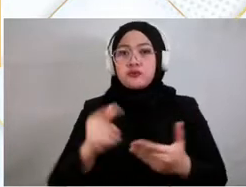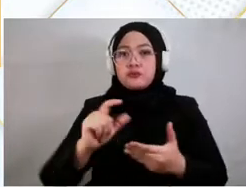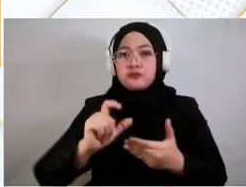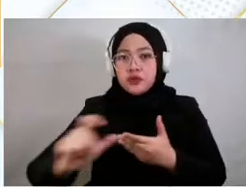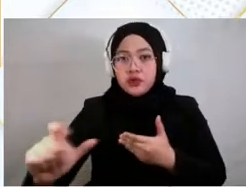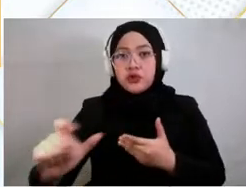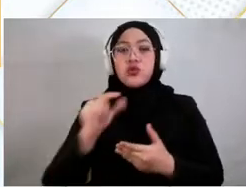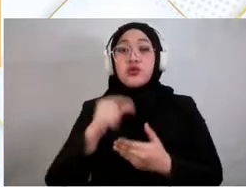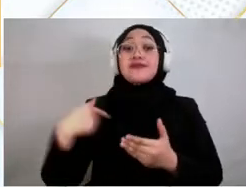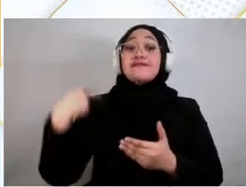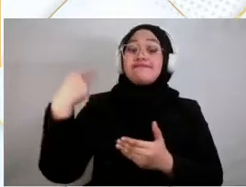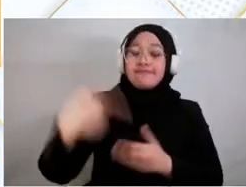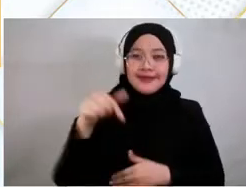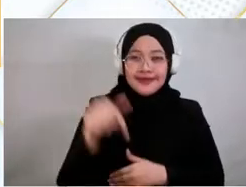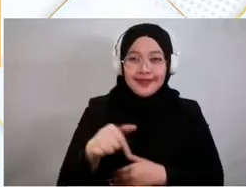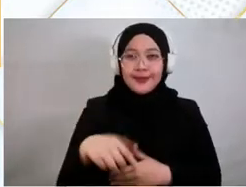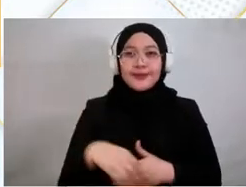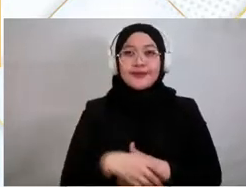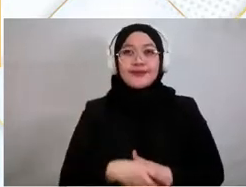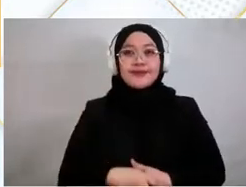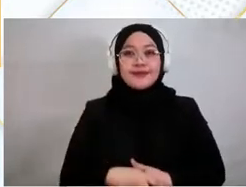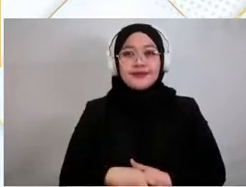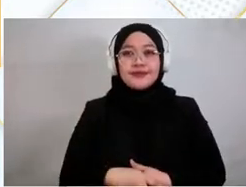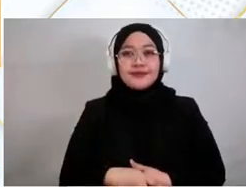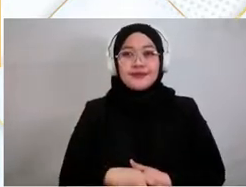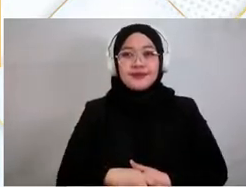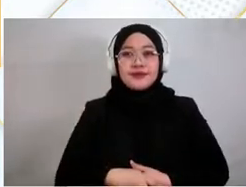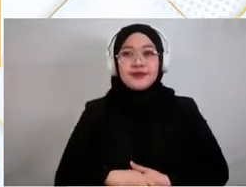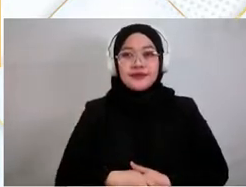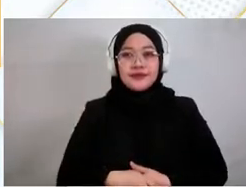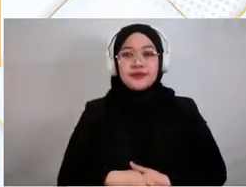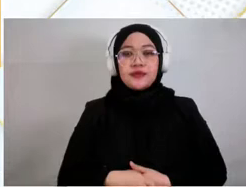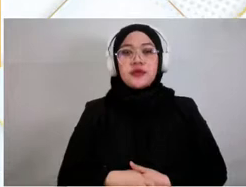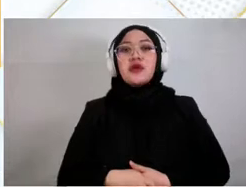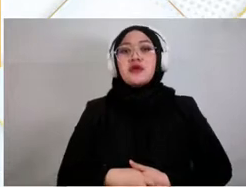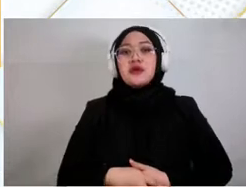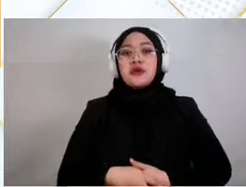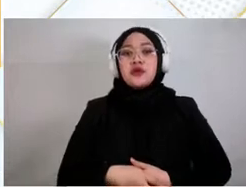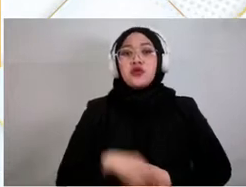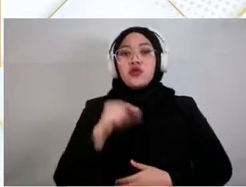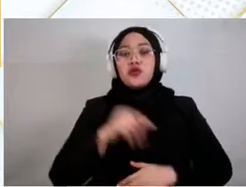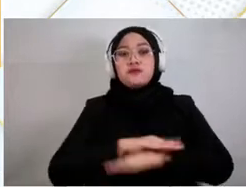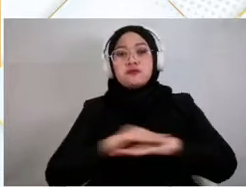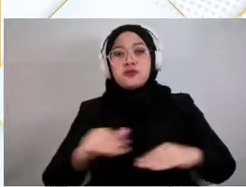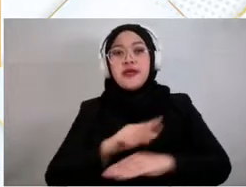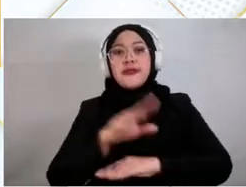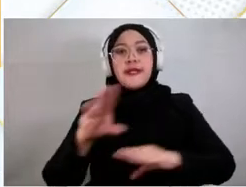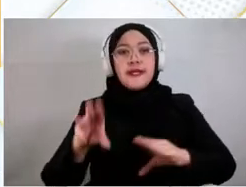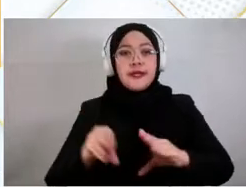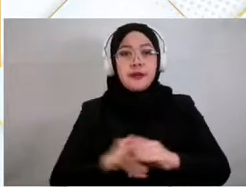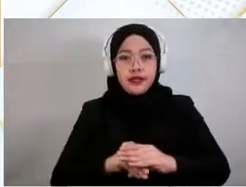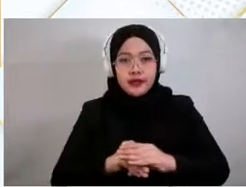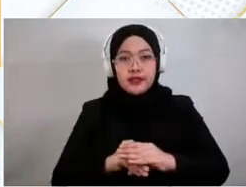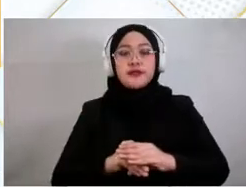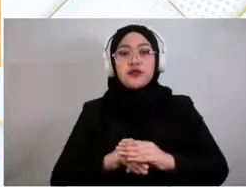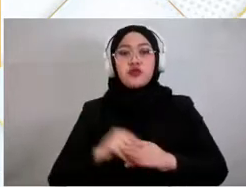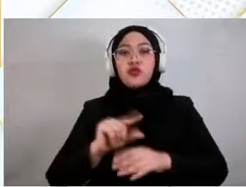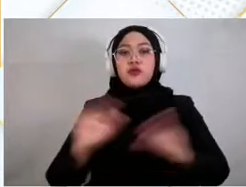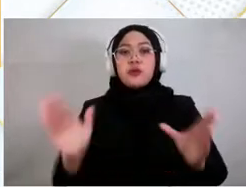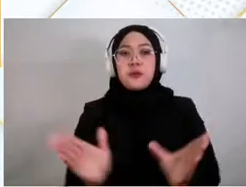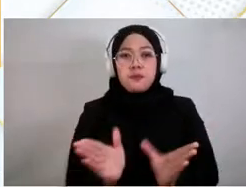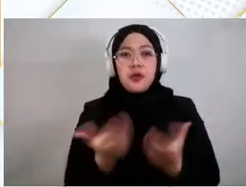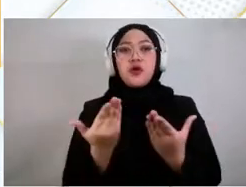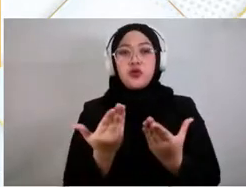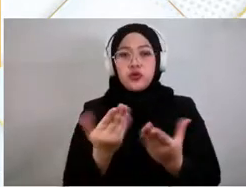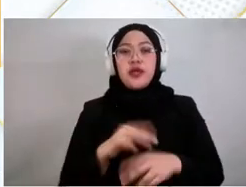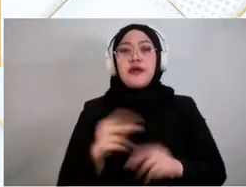to this time. Thirdly, measures to support troop contributing countries from developing countries like